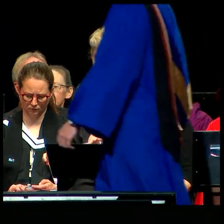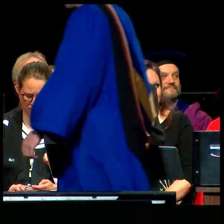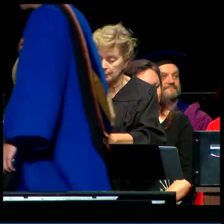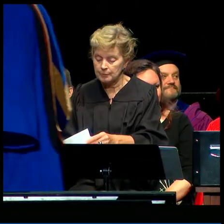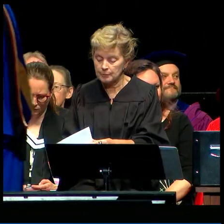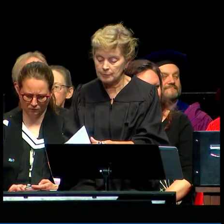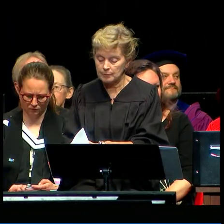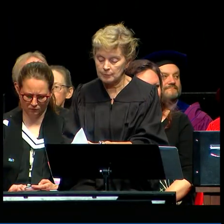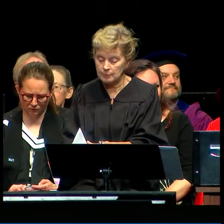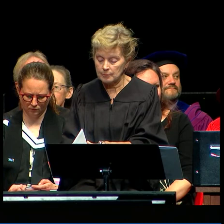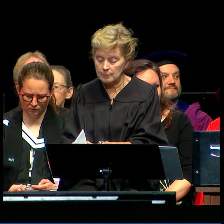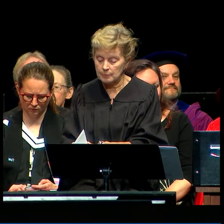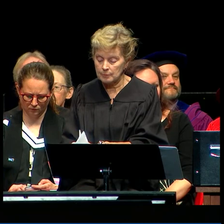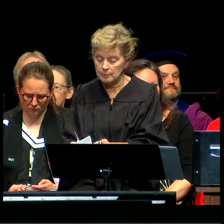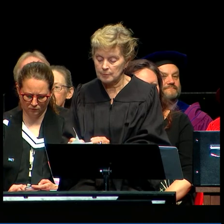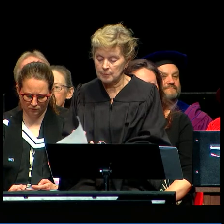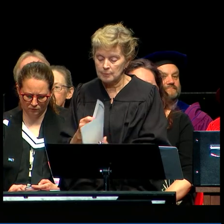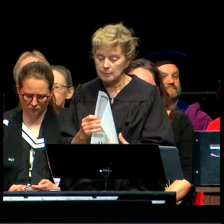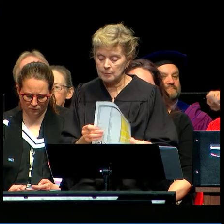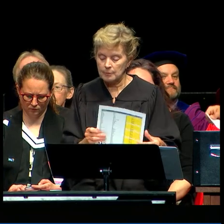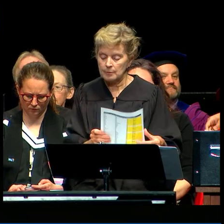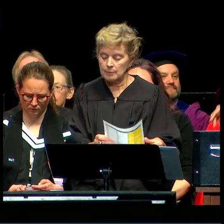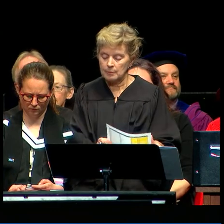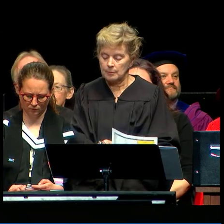Adam Sorrenti, with distinction.